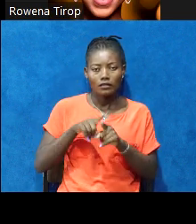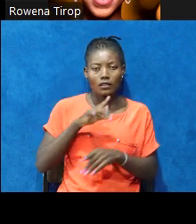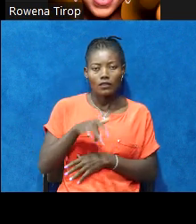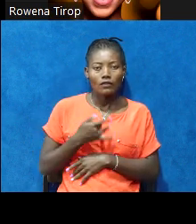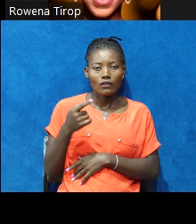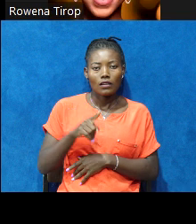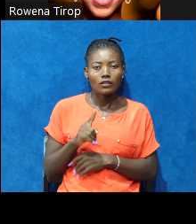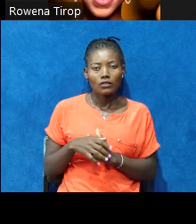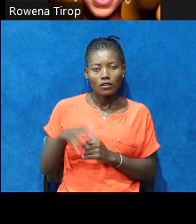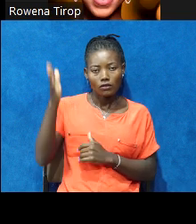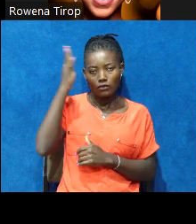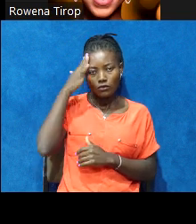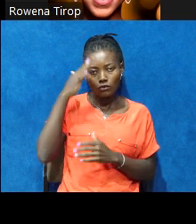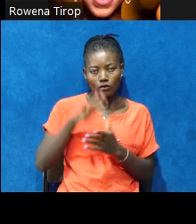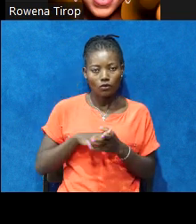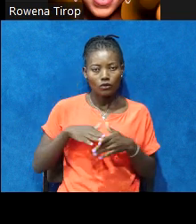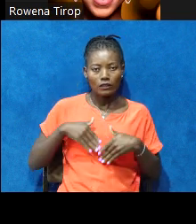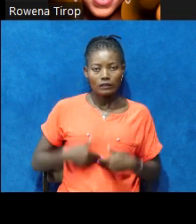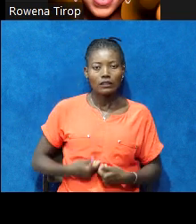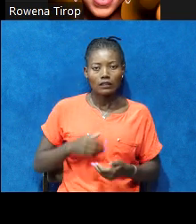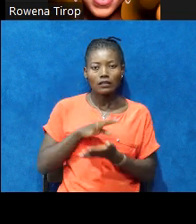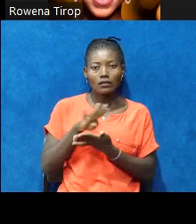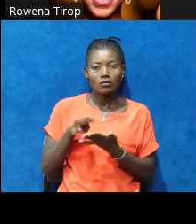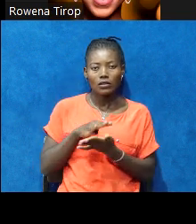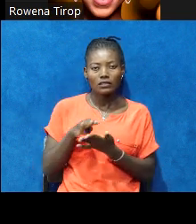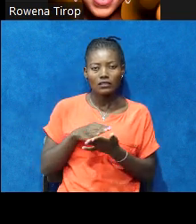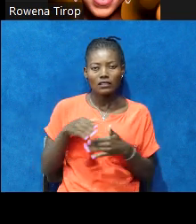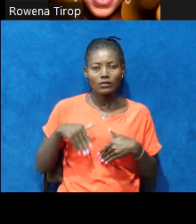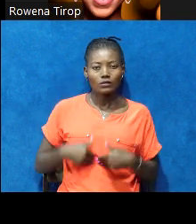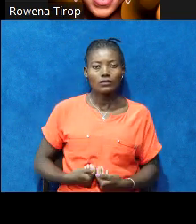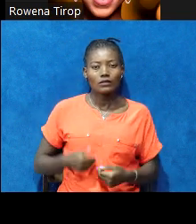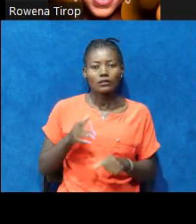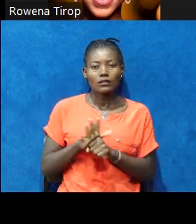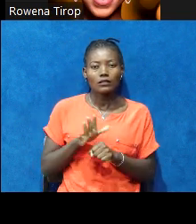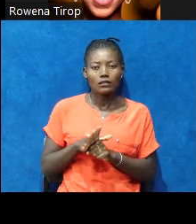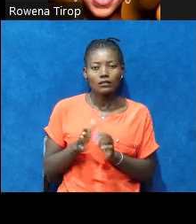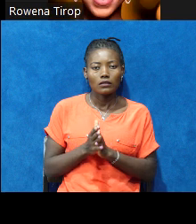You're feeling, you know, exhaustion, basically you umechoka zaidi.